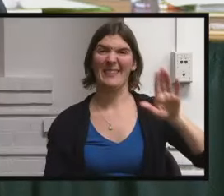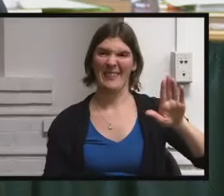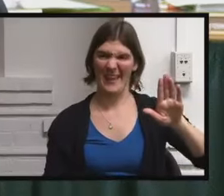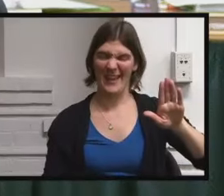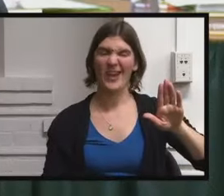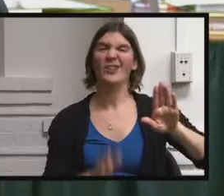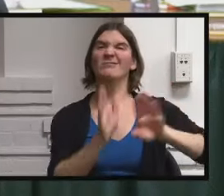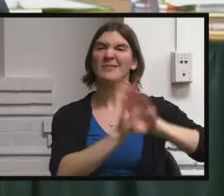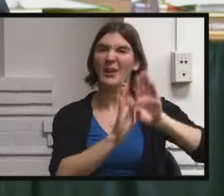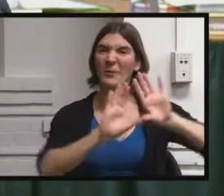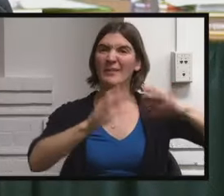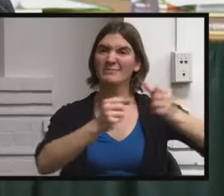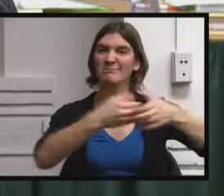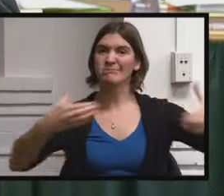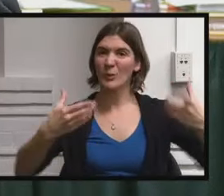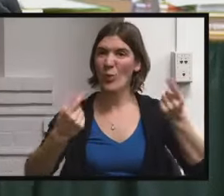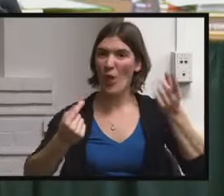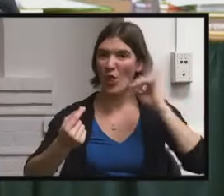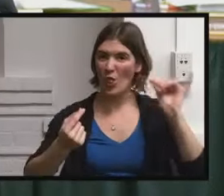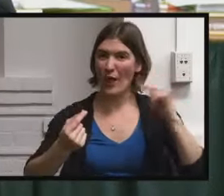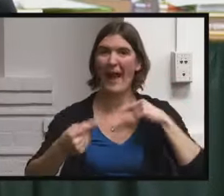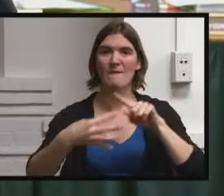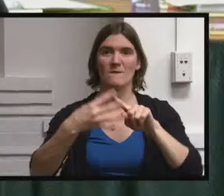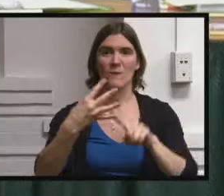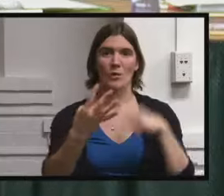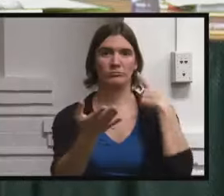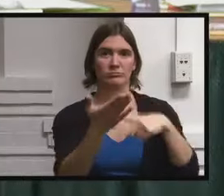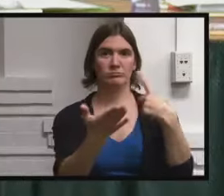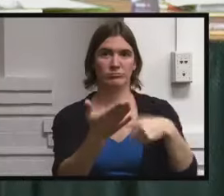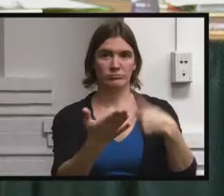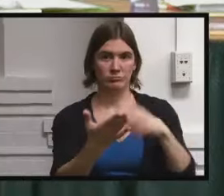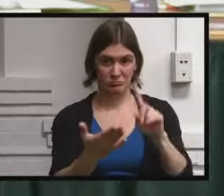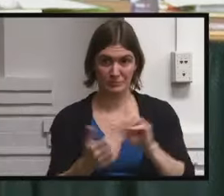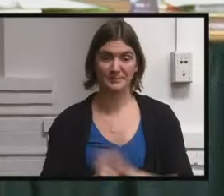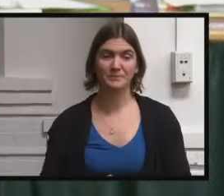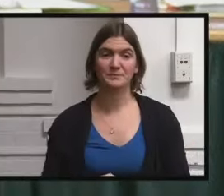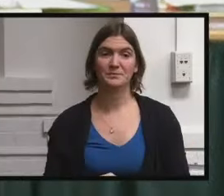Development Credit Corporation proposal at the Exit 1 Industrial Park.